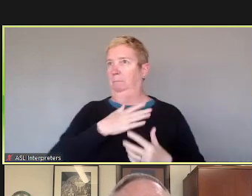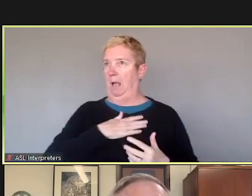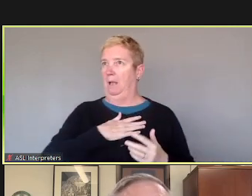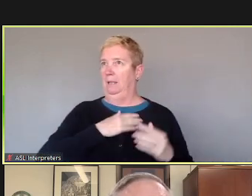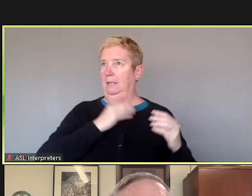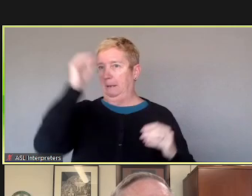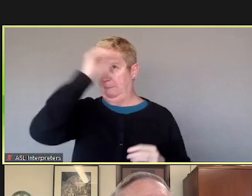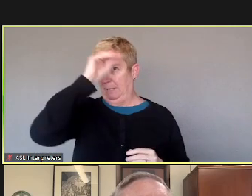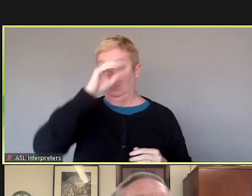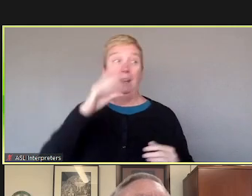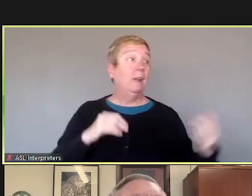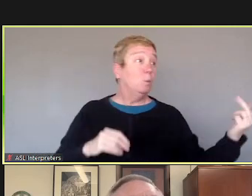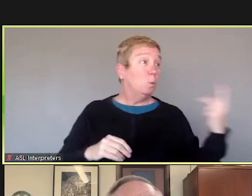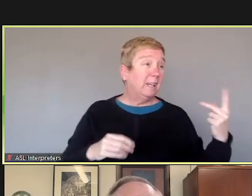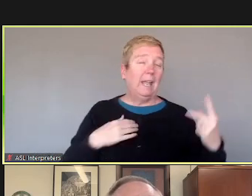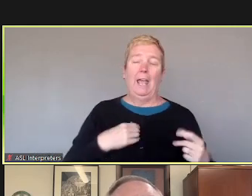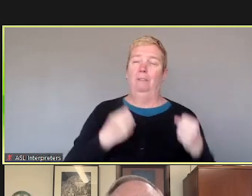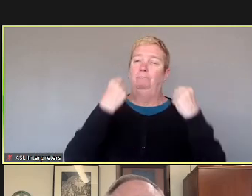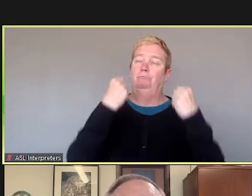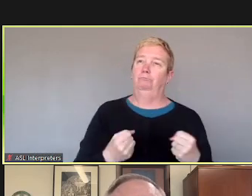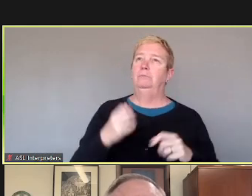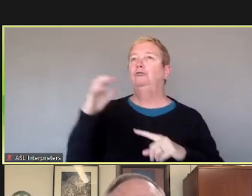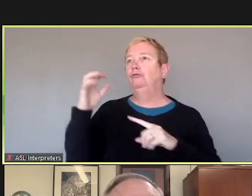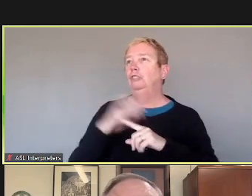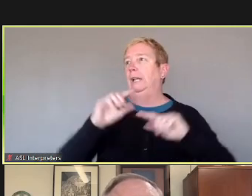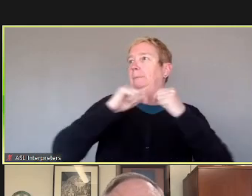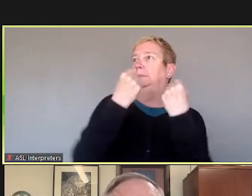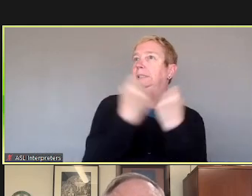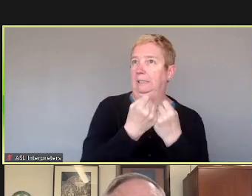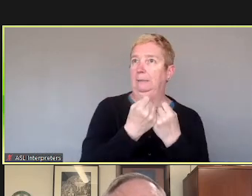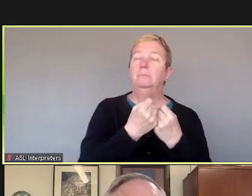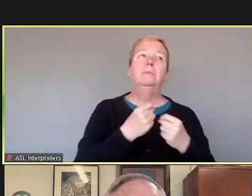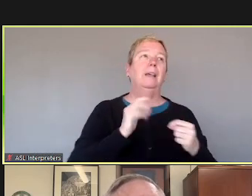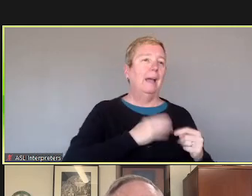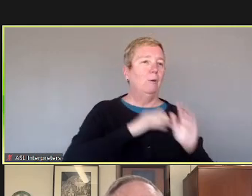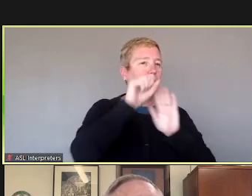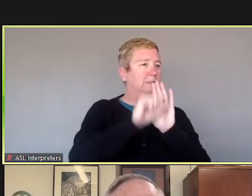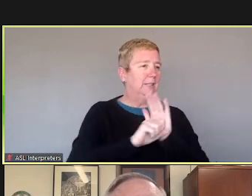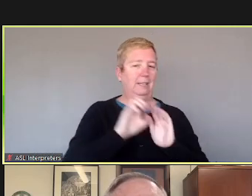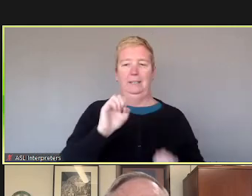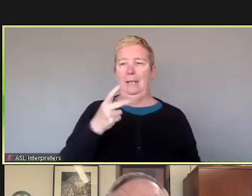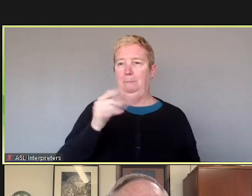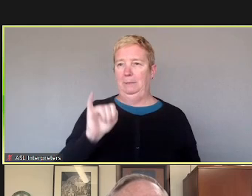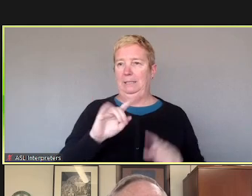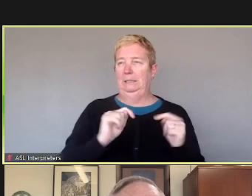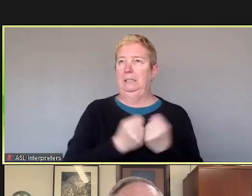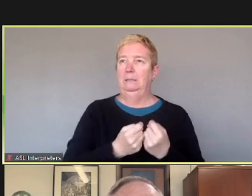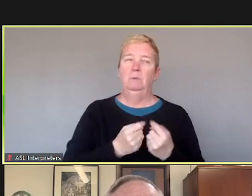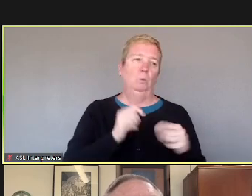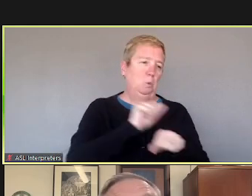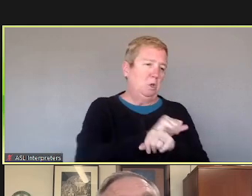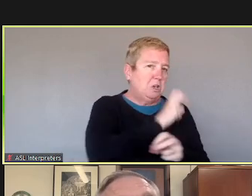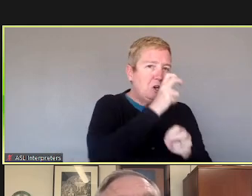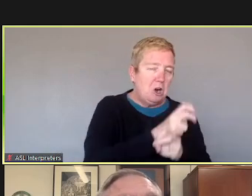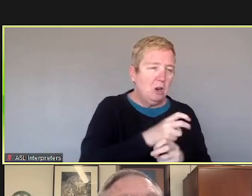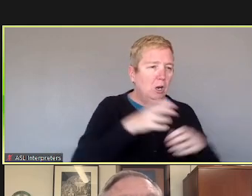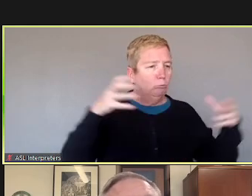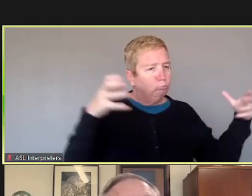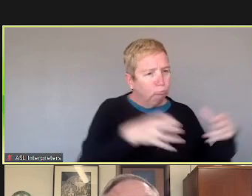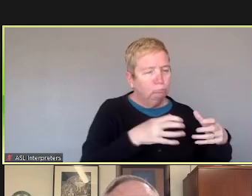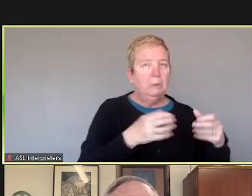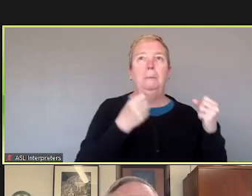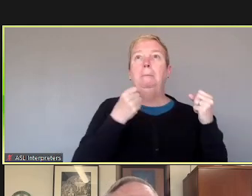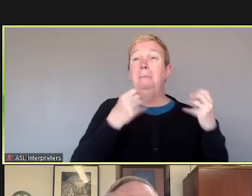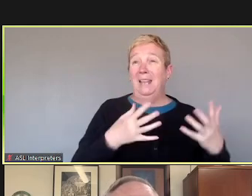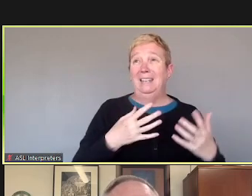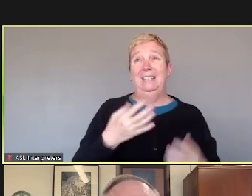an amazing group of people in our state epidemiology team who work really hard and have spent many, many, many weekends